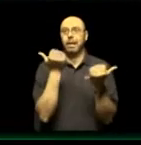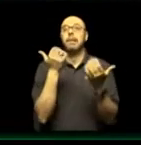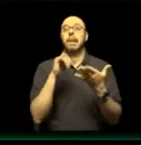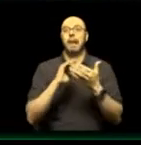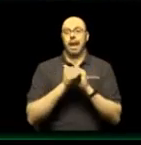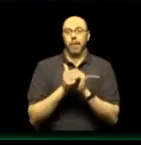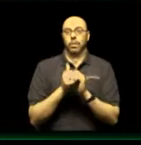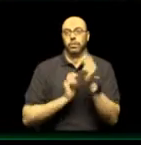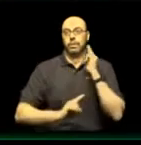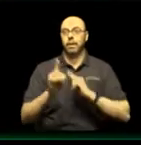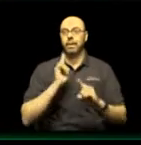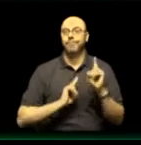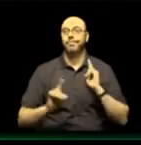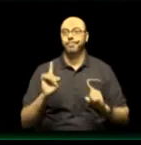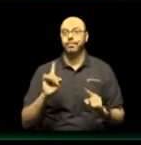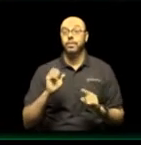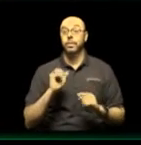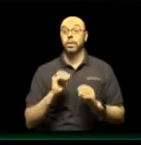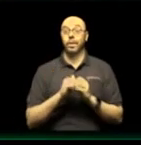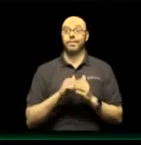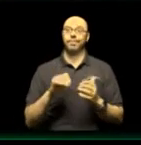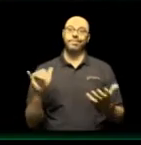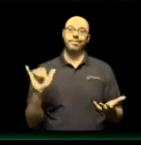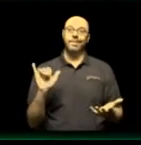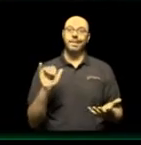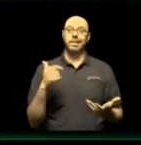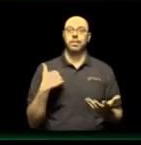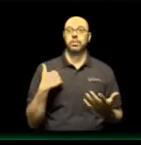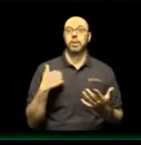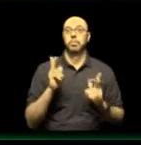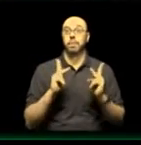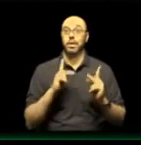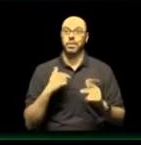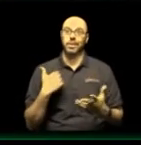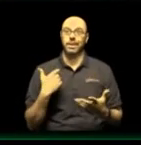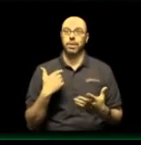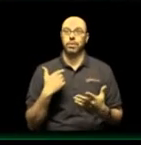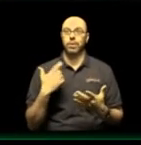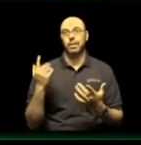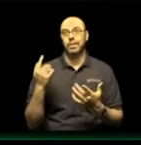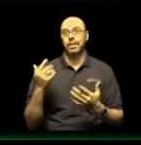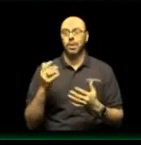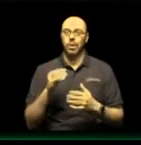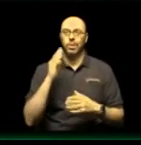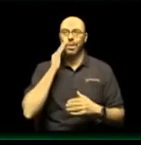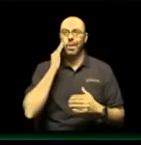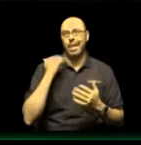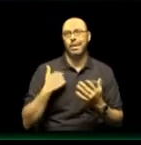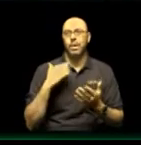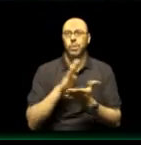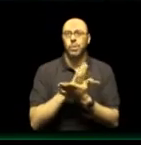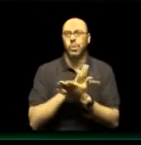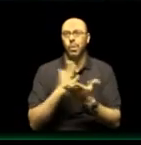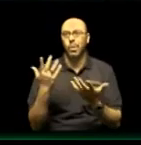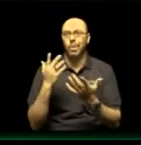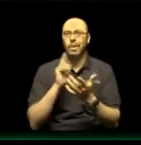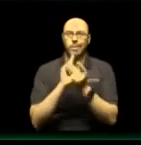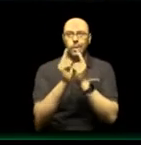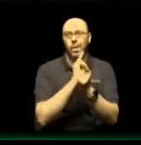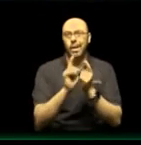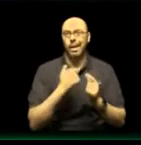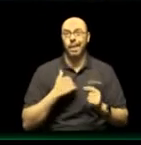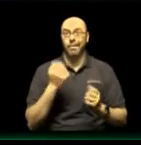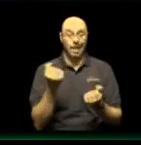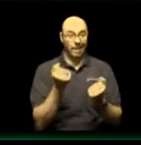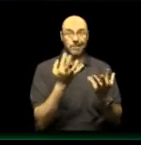to sign. Yeah. So when I sign with the deaf people just like you, school board, anywhere, Right. if I sign to